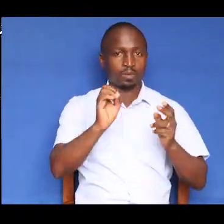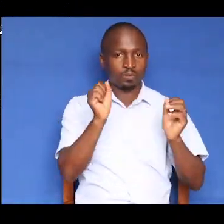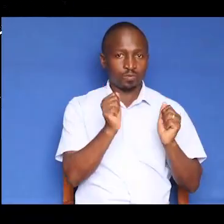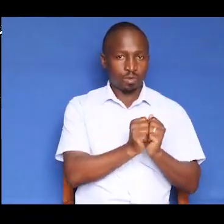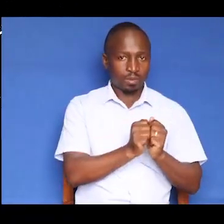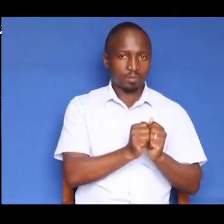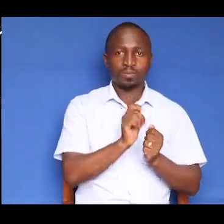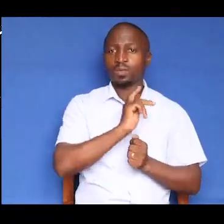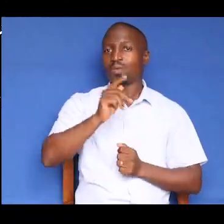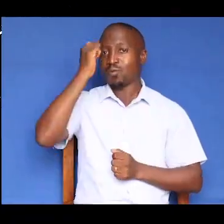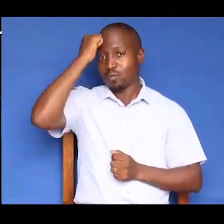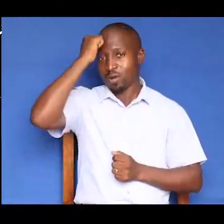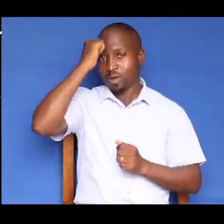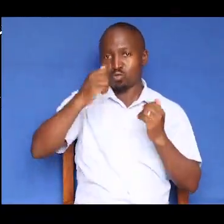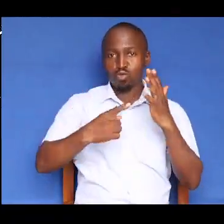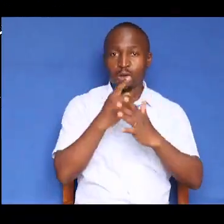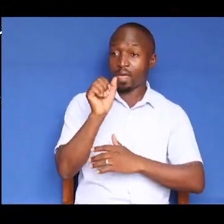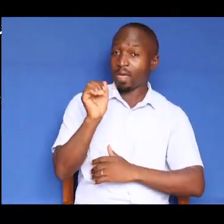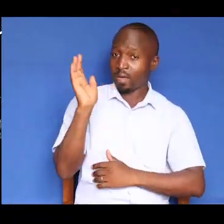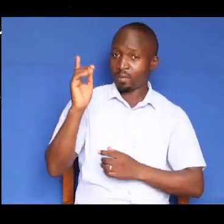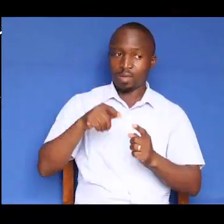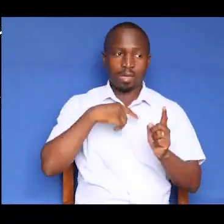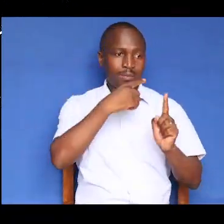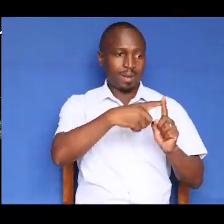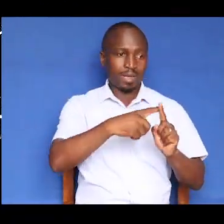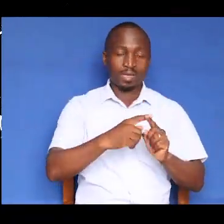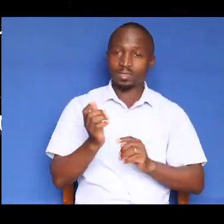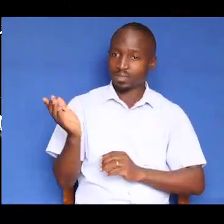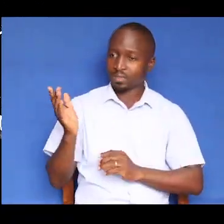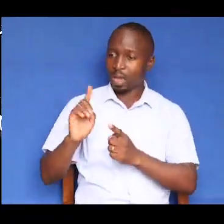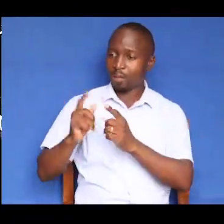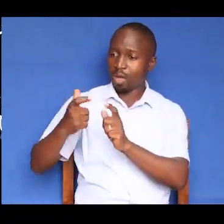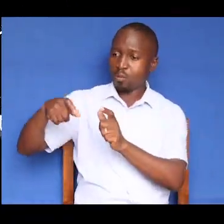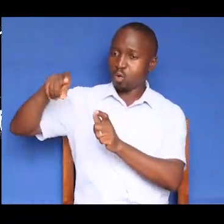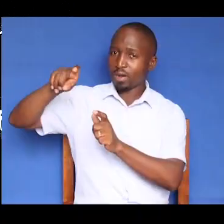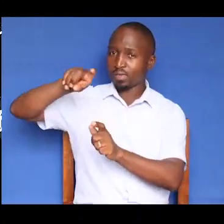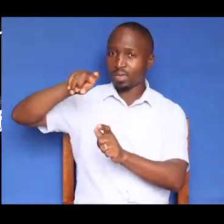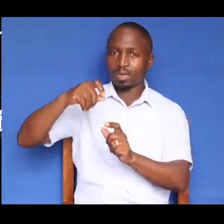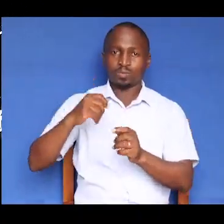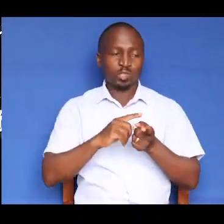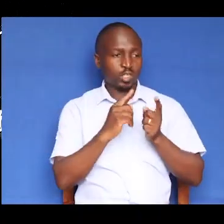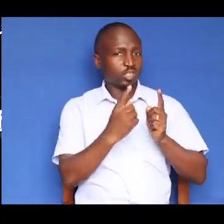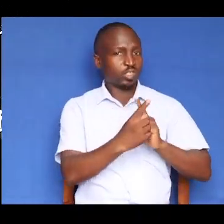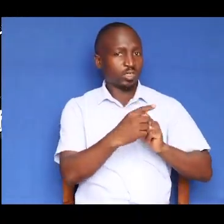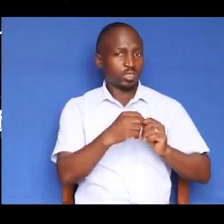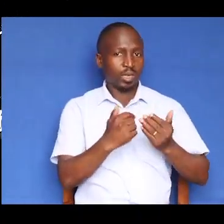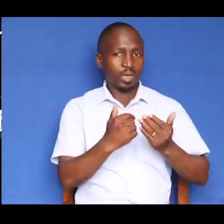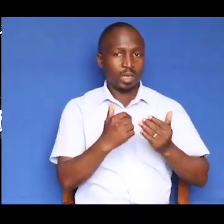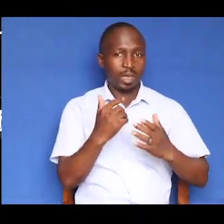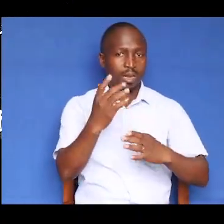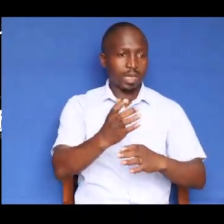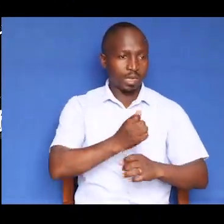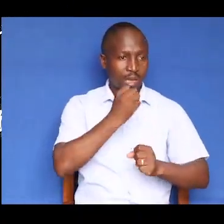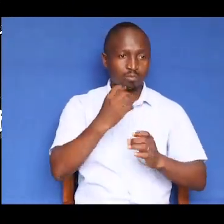10,000, if you remember, from A, plus this increased, which is change in income. We get this